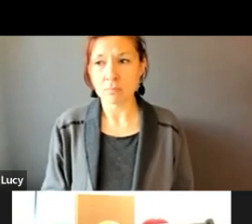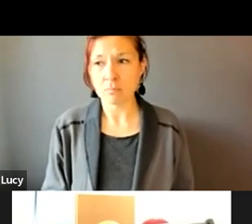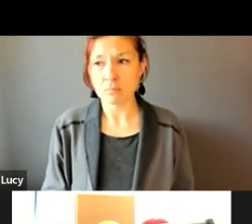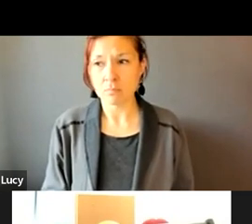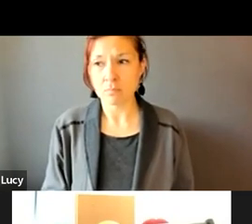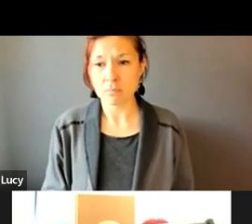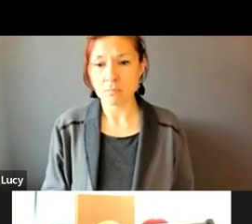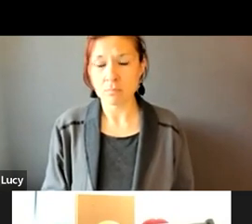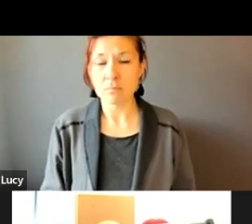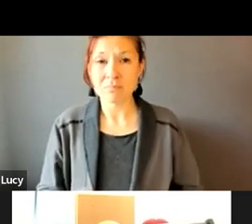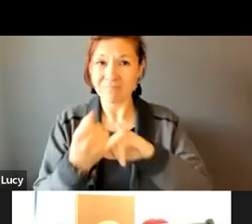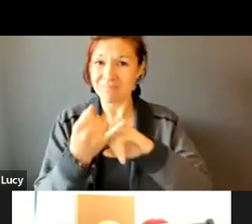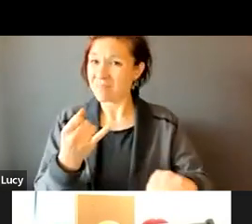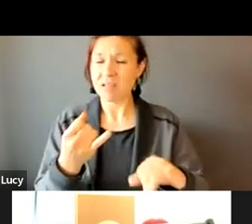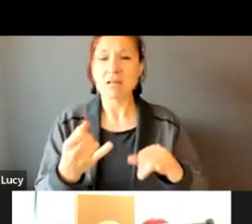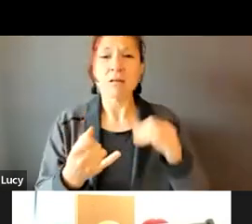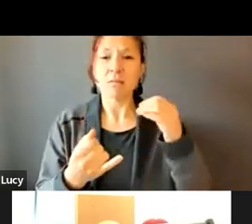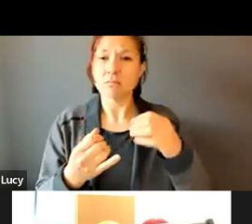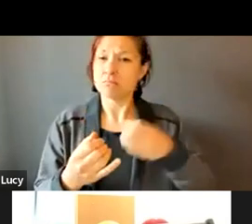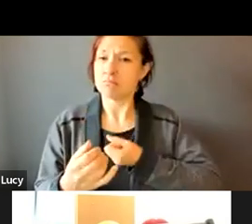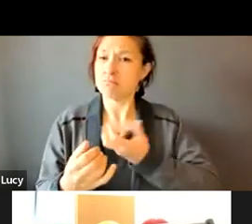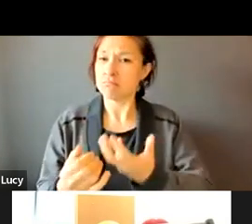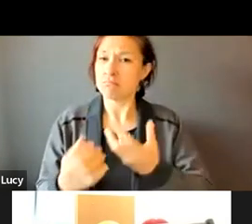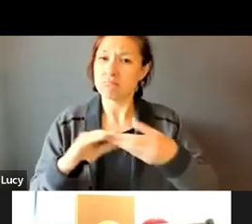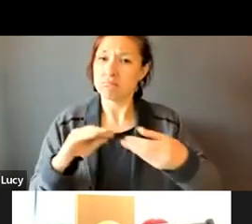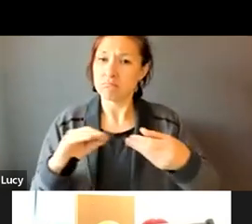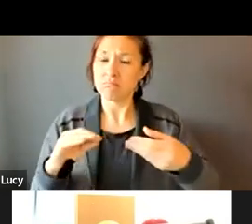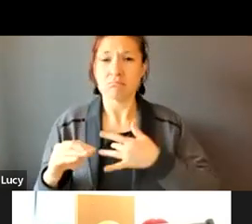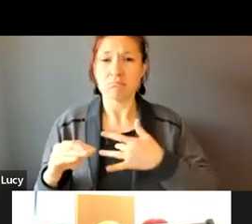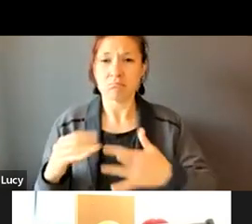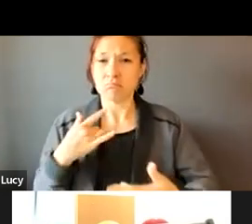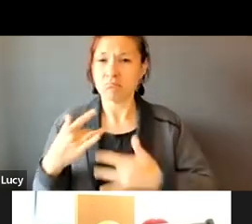and finally I want to express my concern with The Ether fonts